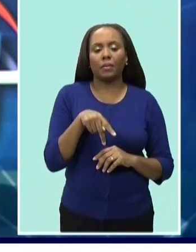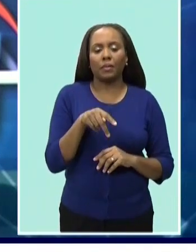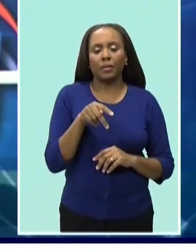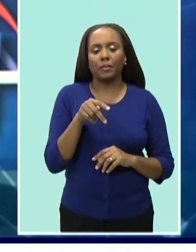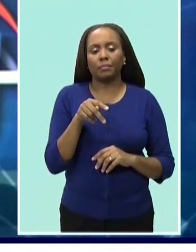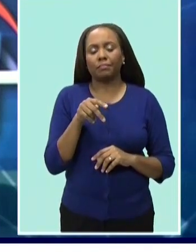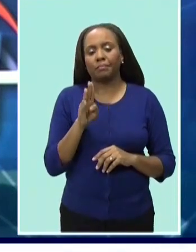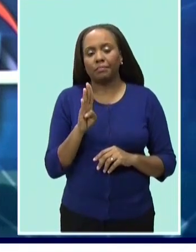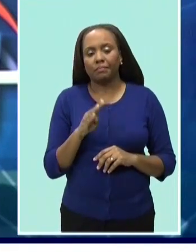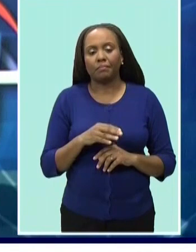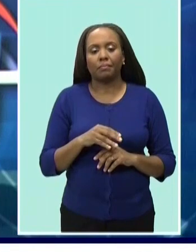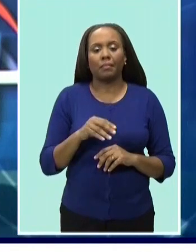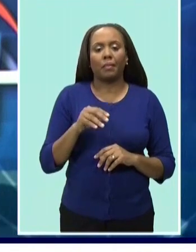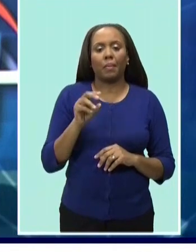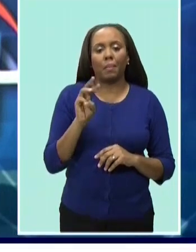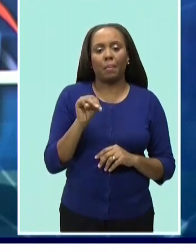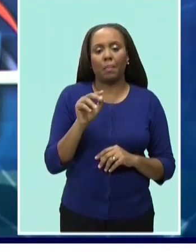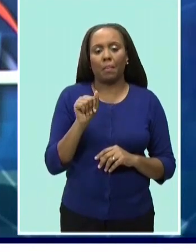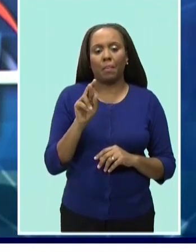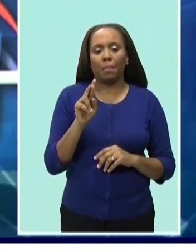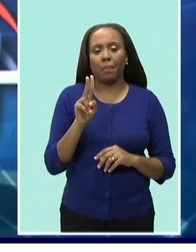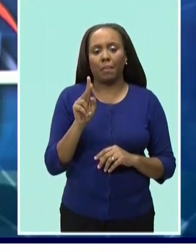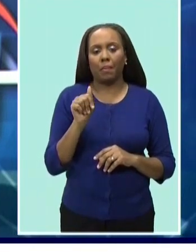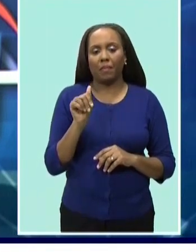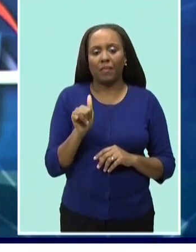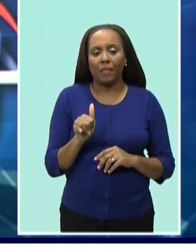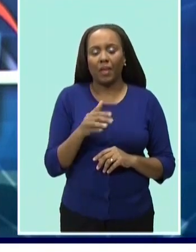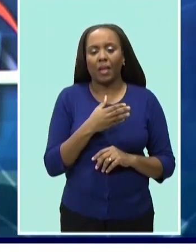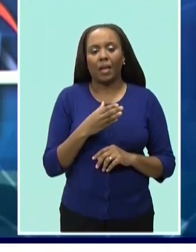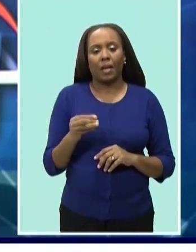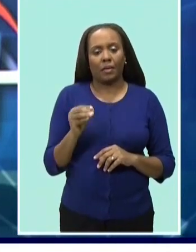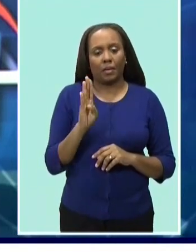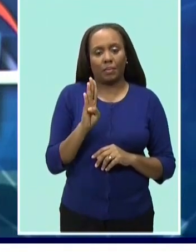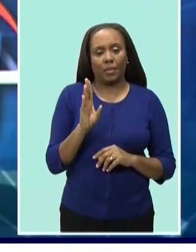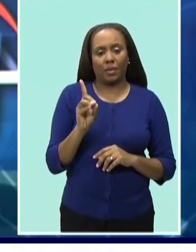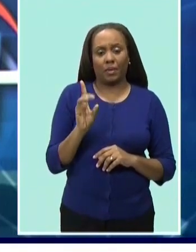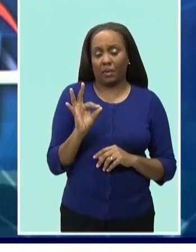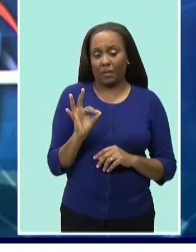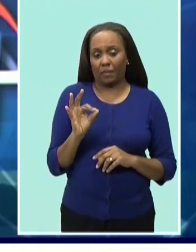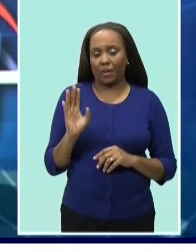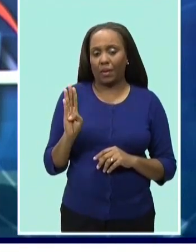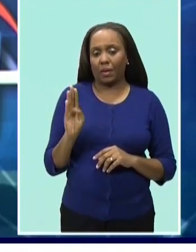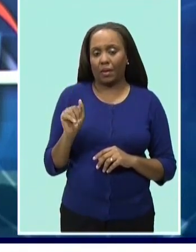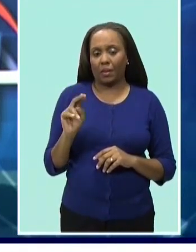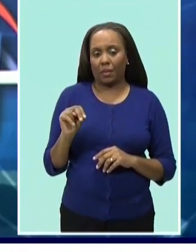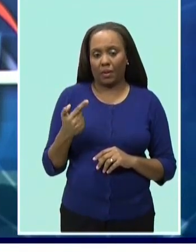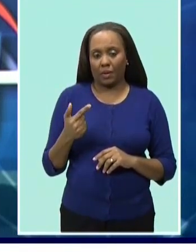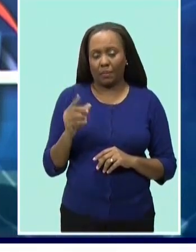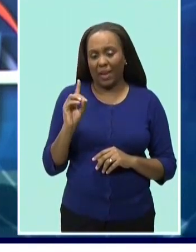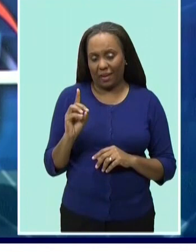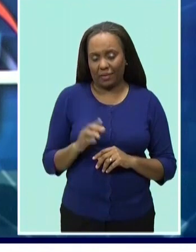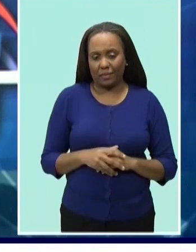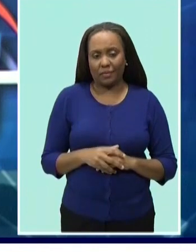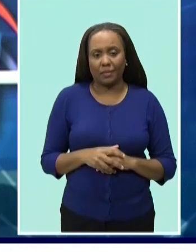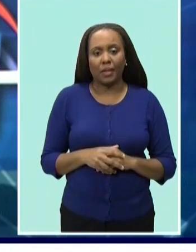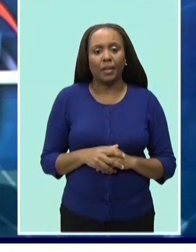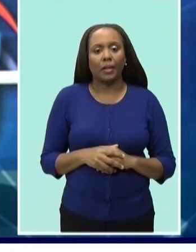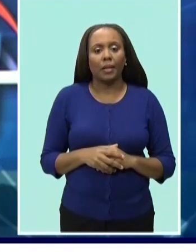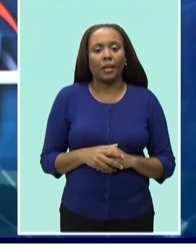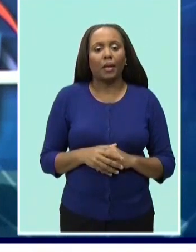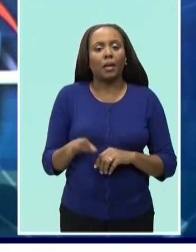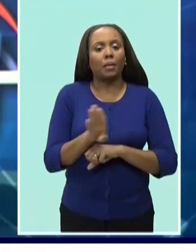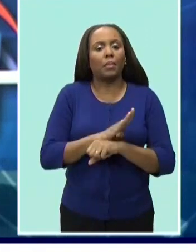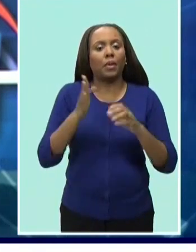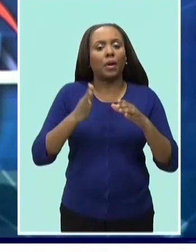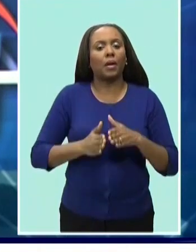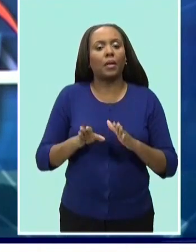Bag, Damien Marvey and the Barbados Defence Force Band. Well, self-taught Barbadian film producer Stockton Miller